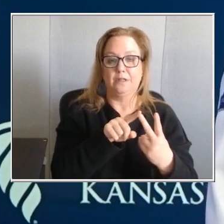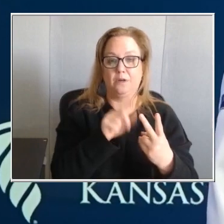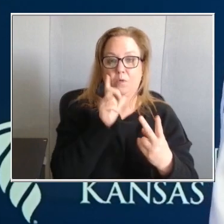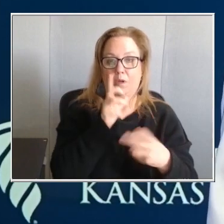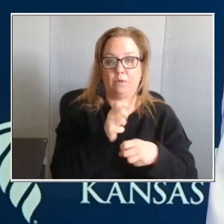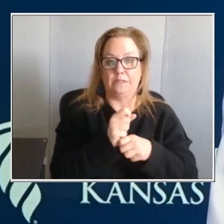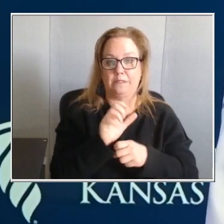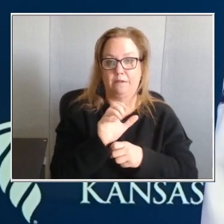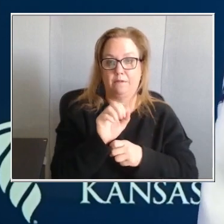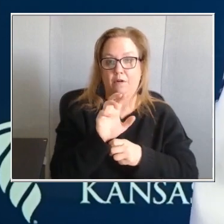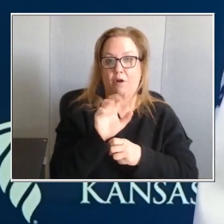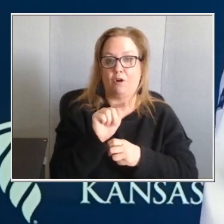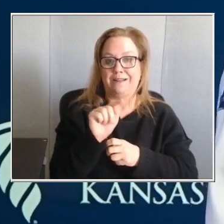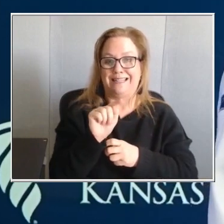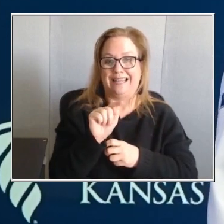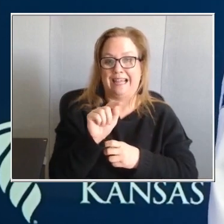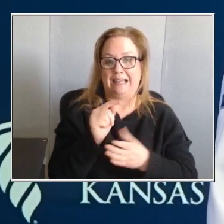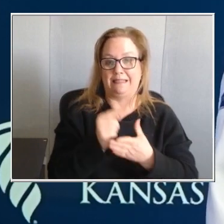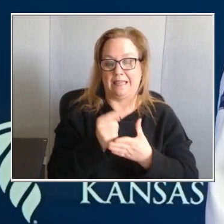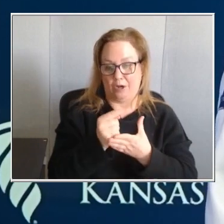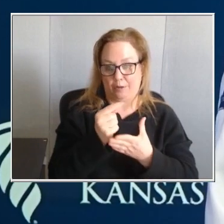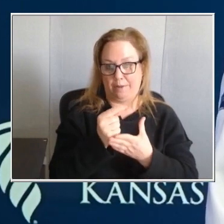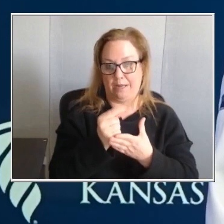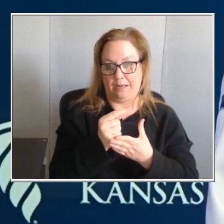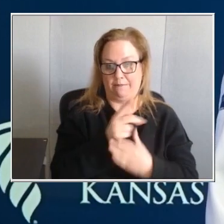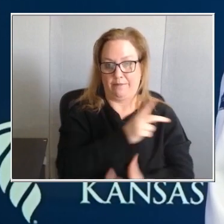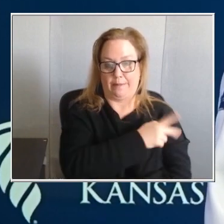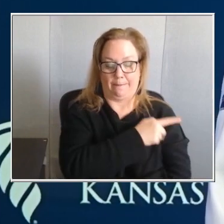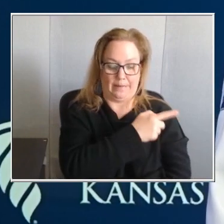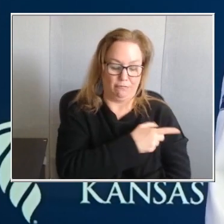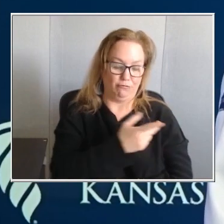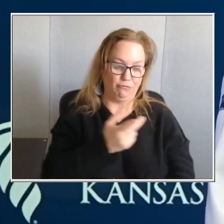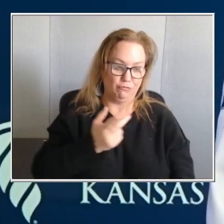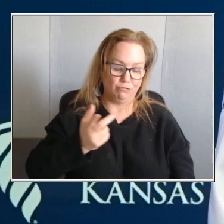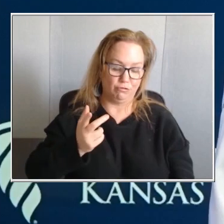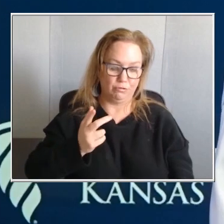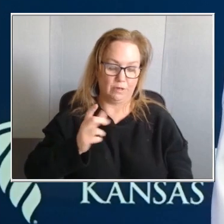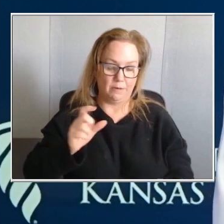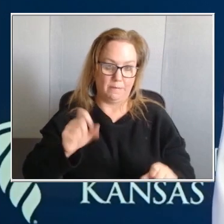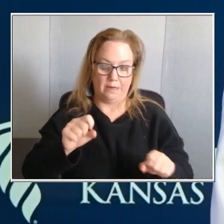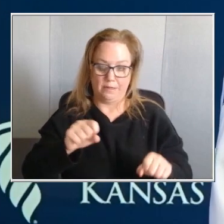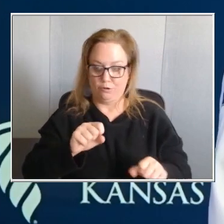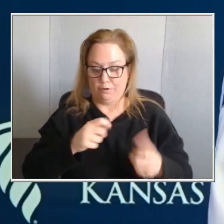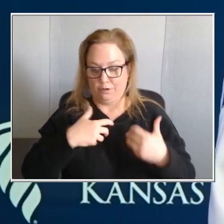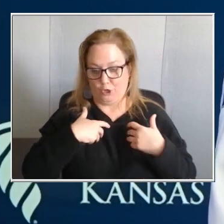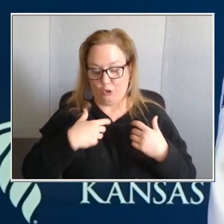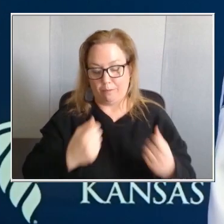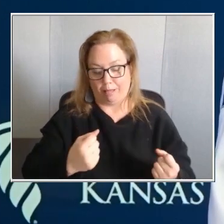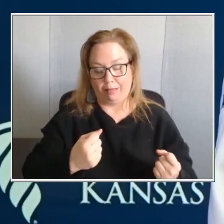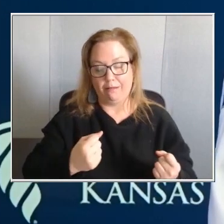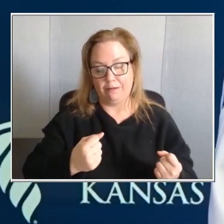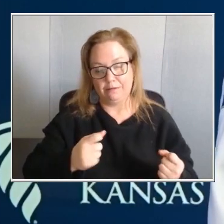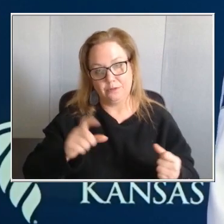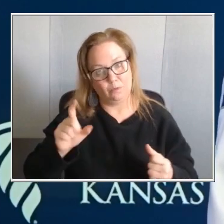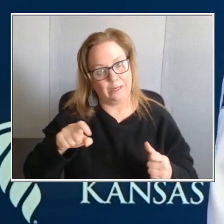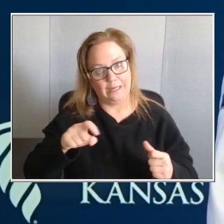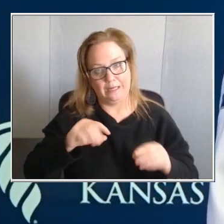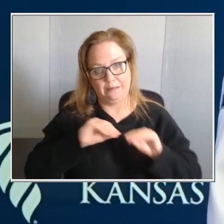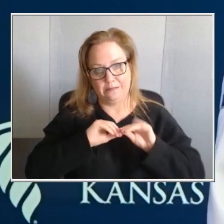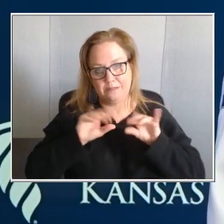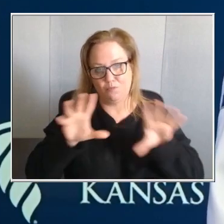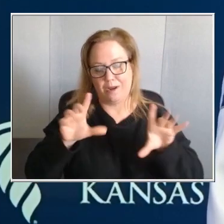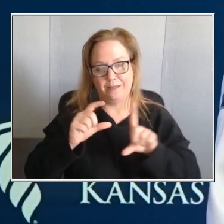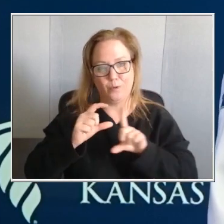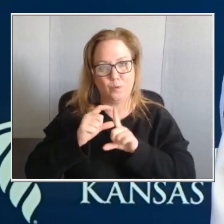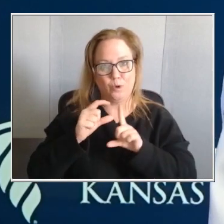CAR T therapy out of the patients who are potentially curable. And so we have to get the word out